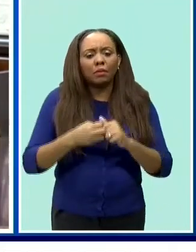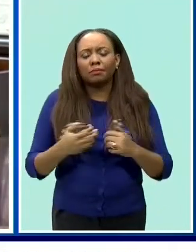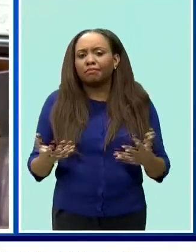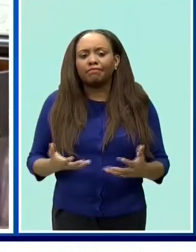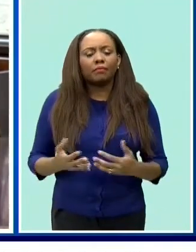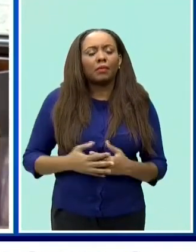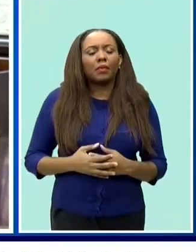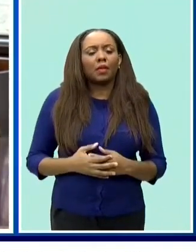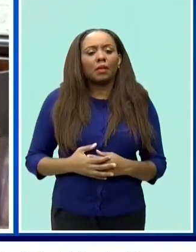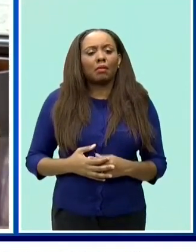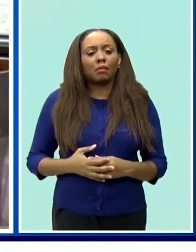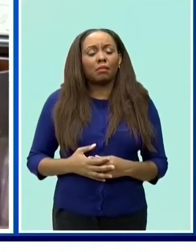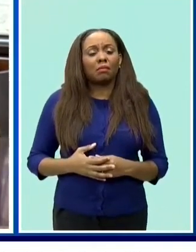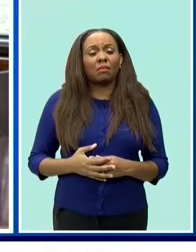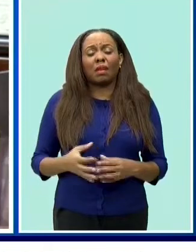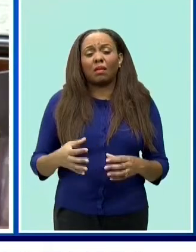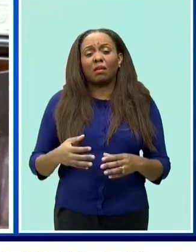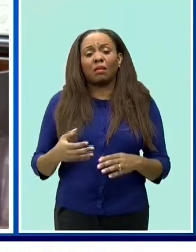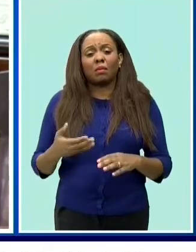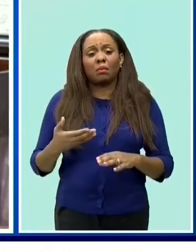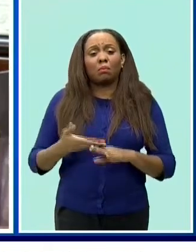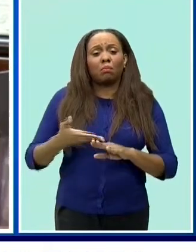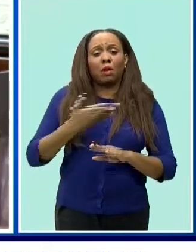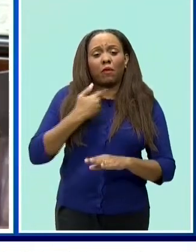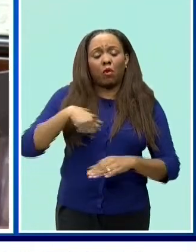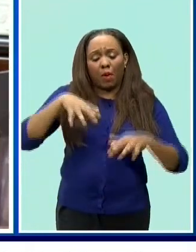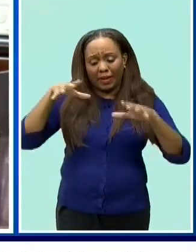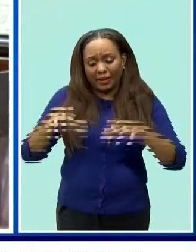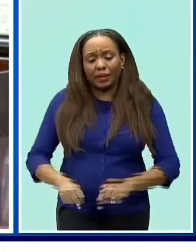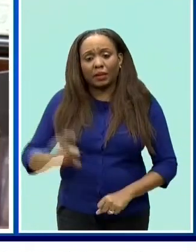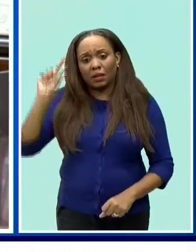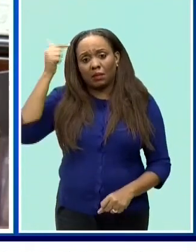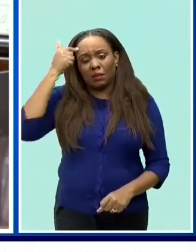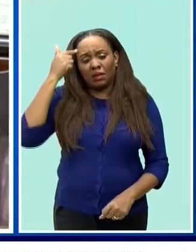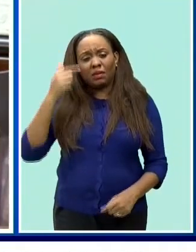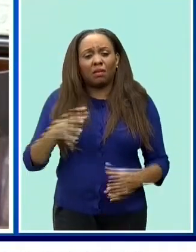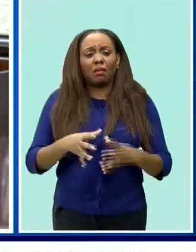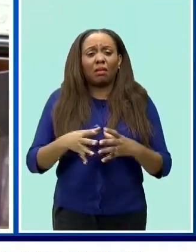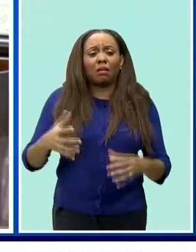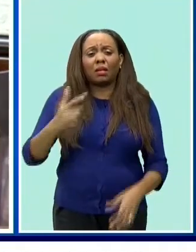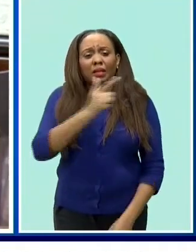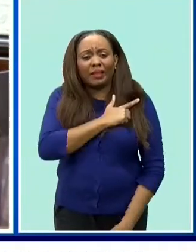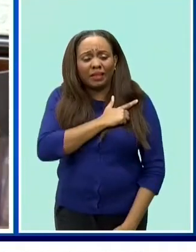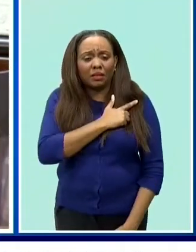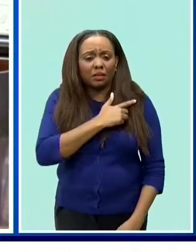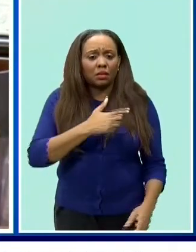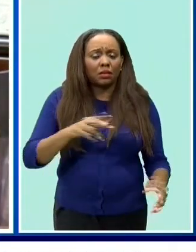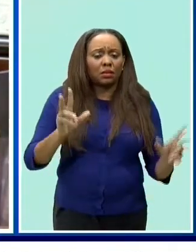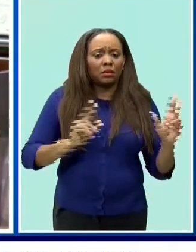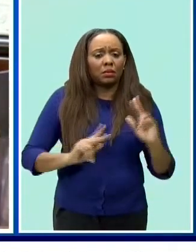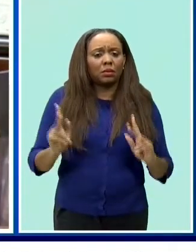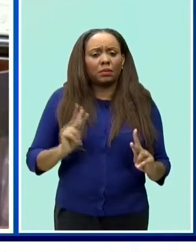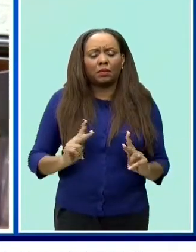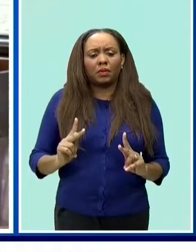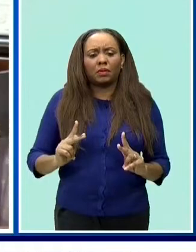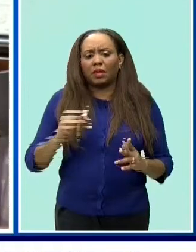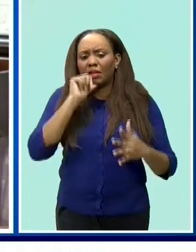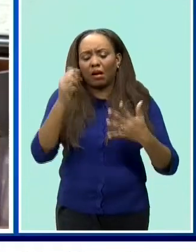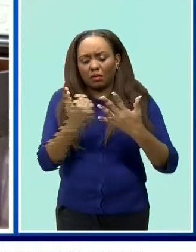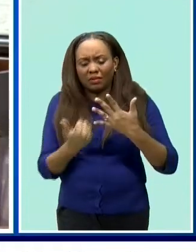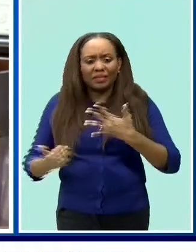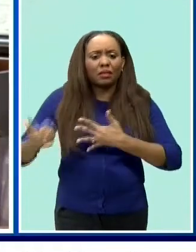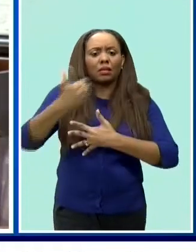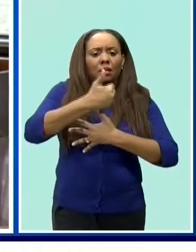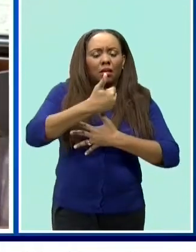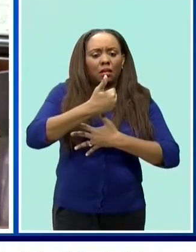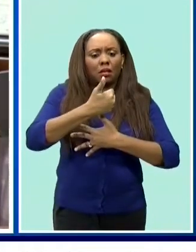lazy people before us who have not made this a priority. That because in some cases